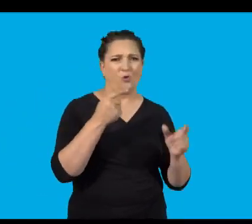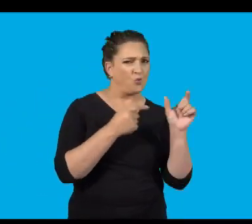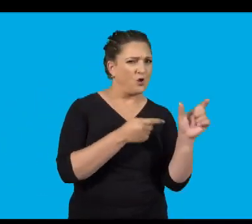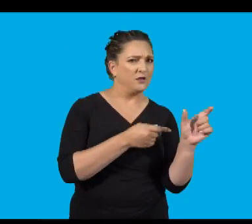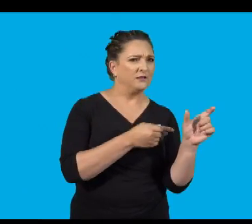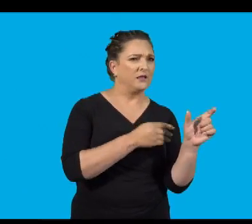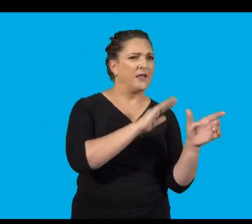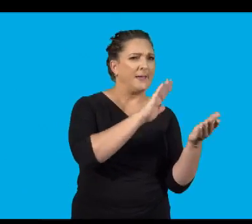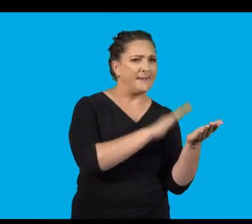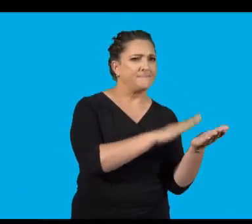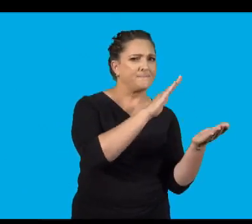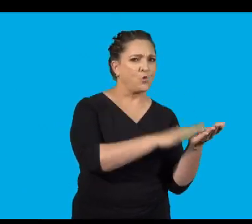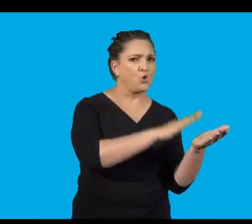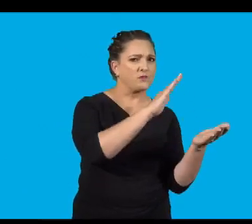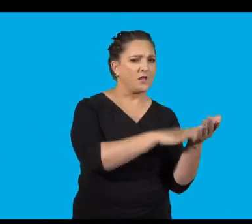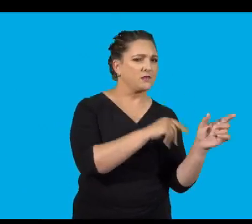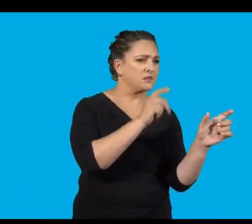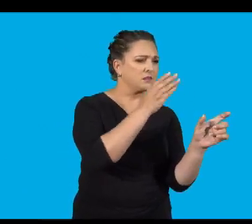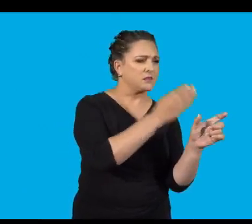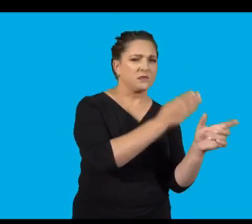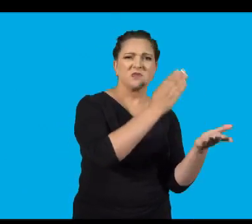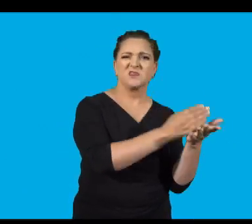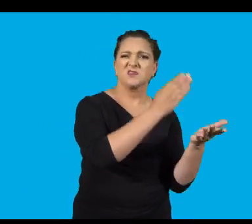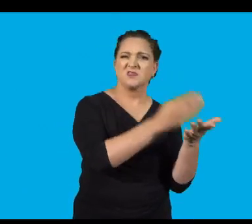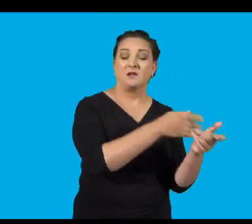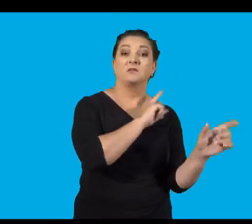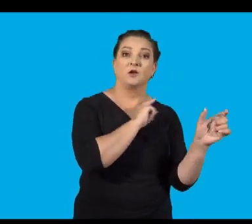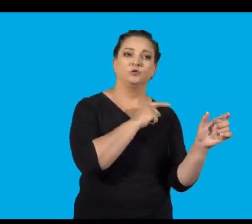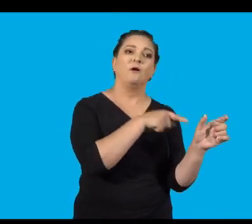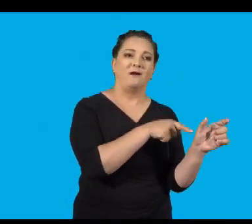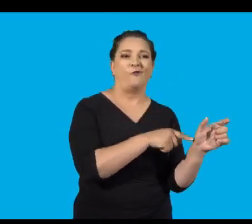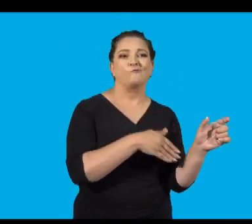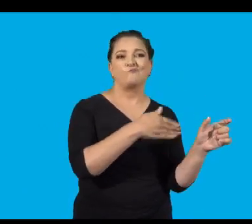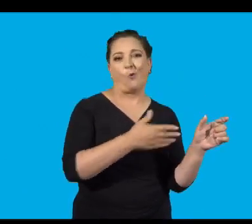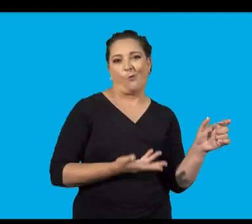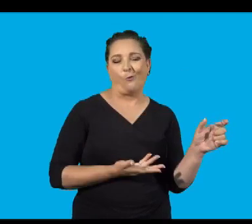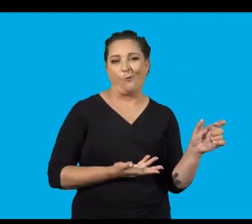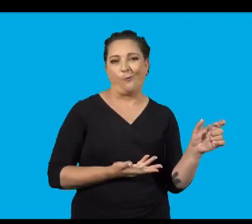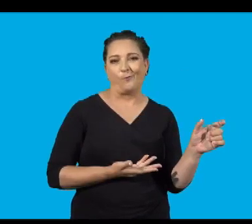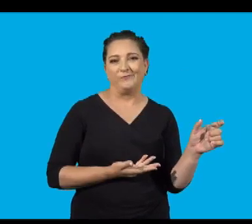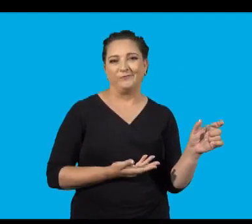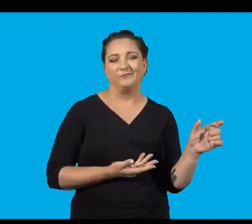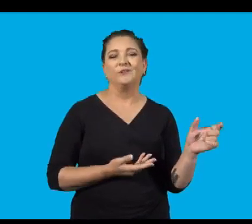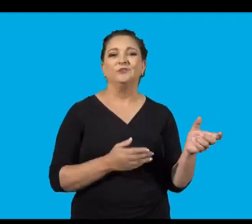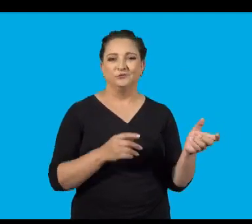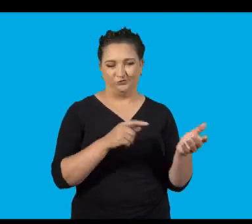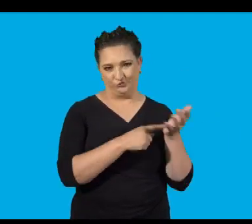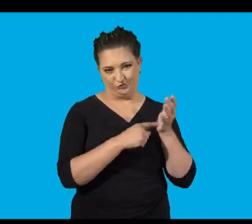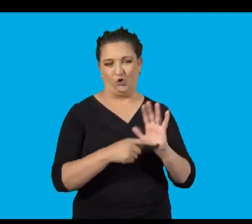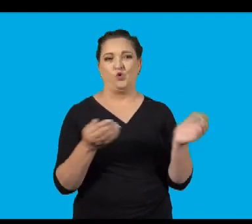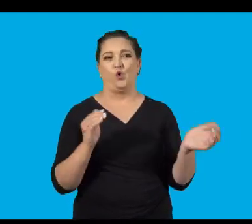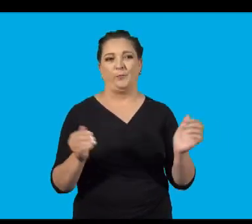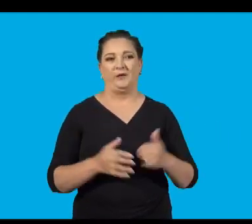more, look at your syllables there, all right? And because of the syllables, we have to have more to